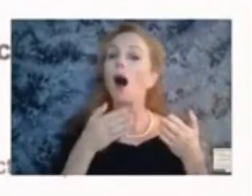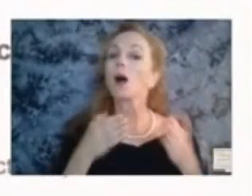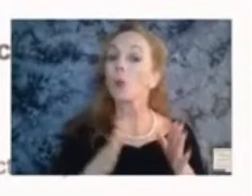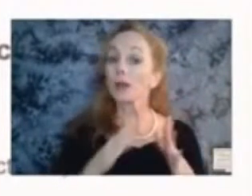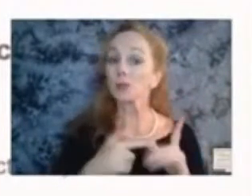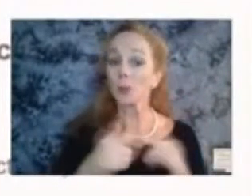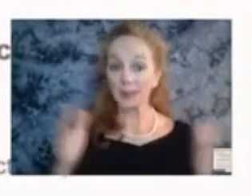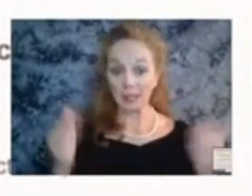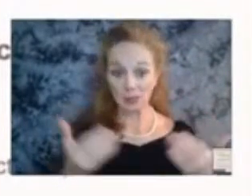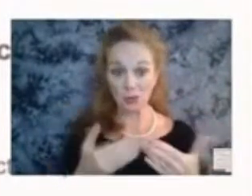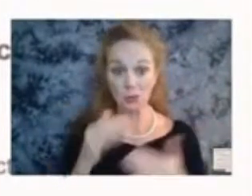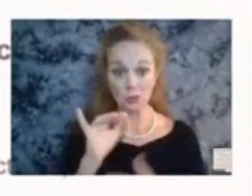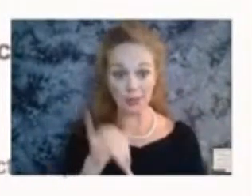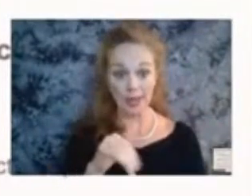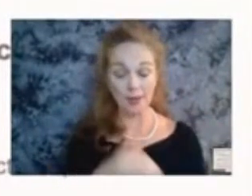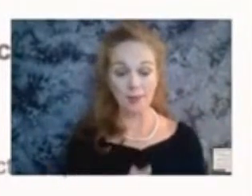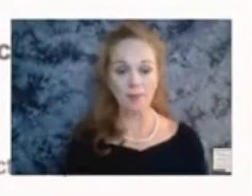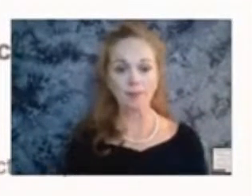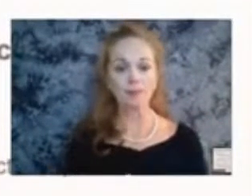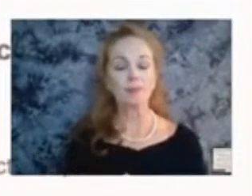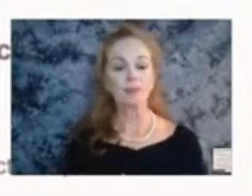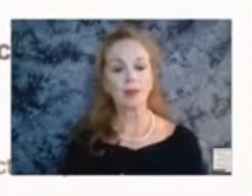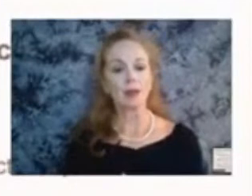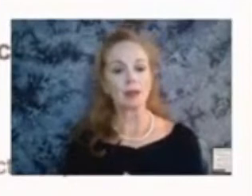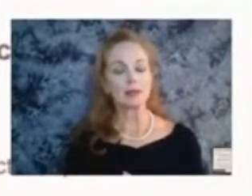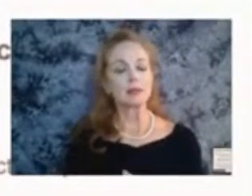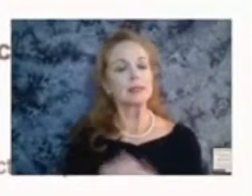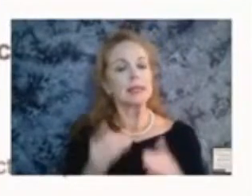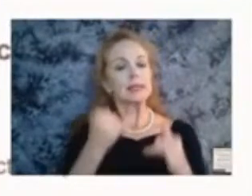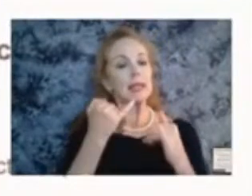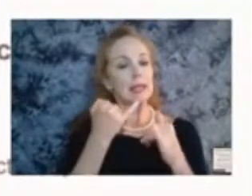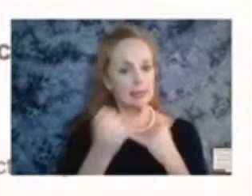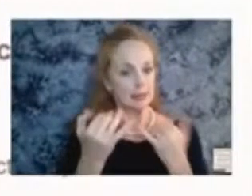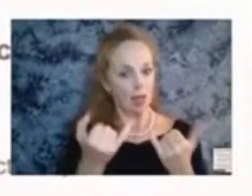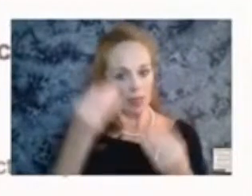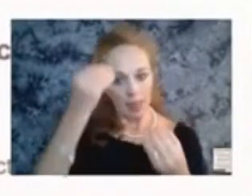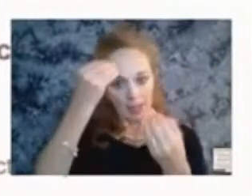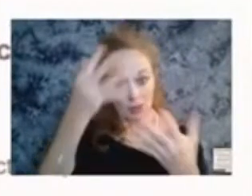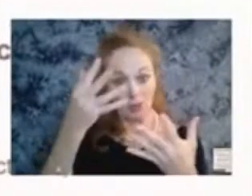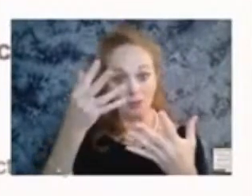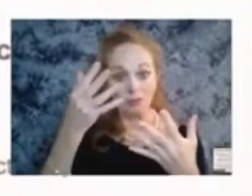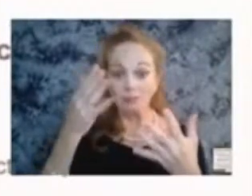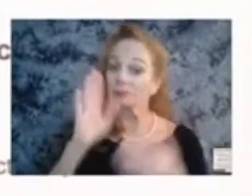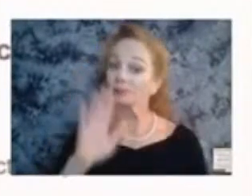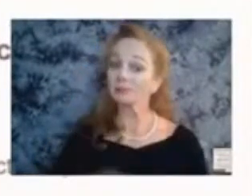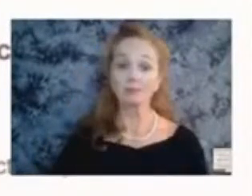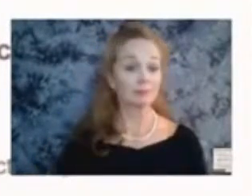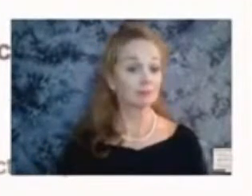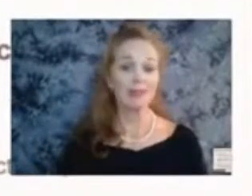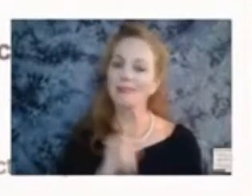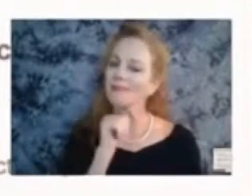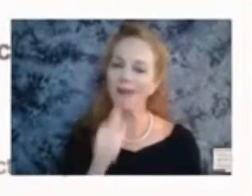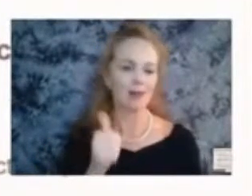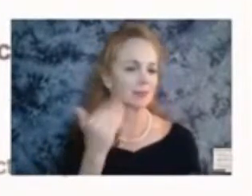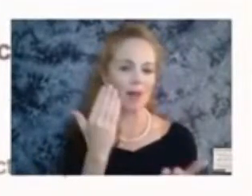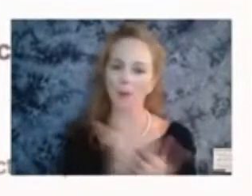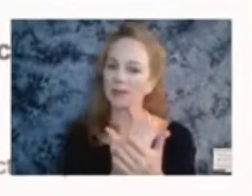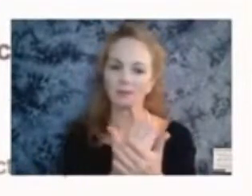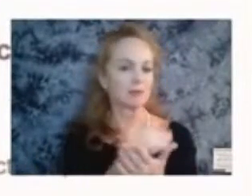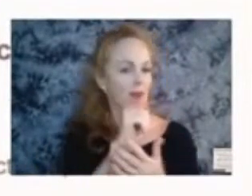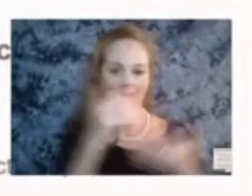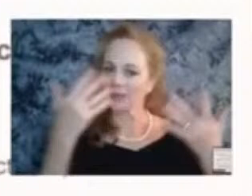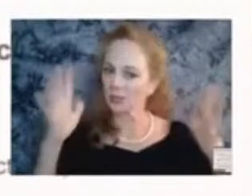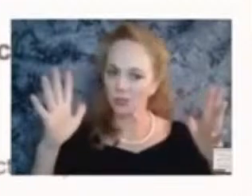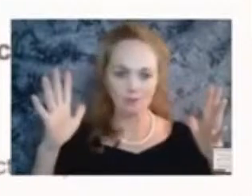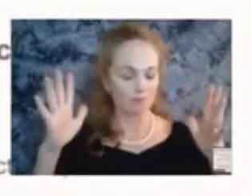that. I want to just end and let you know that we're not finished. We're not just stopping. The operations department